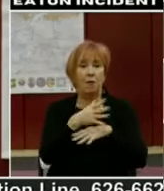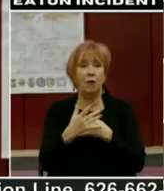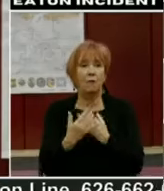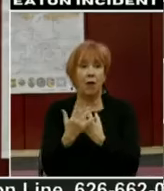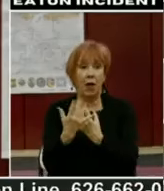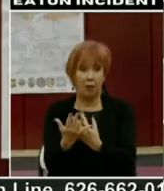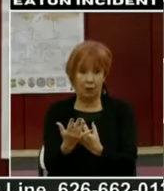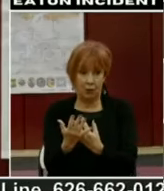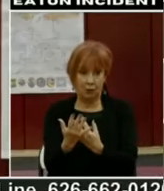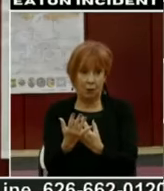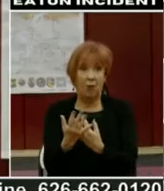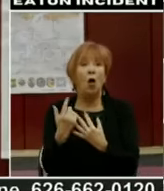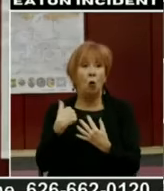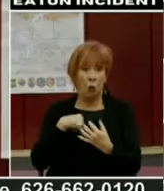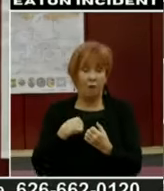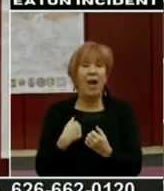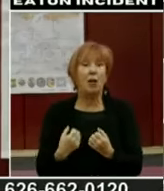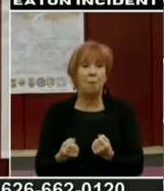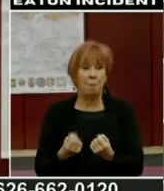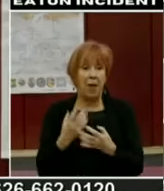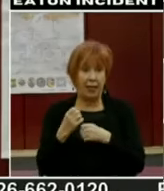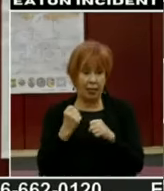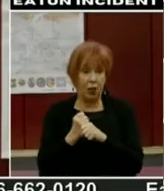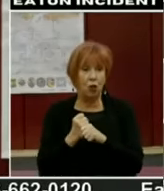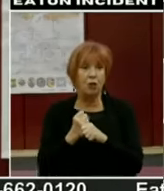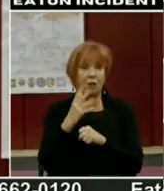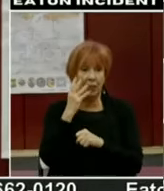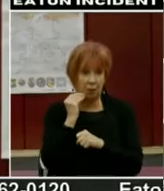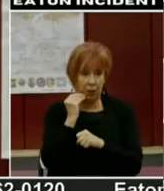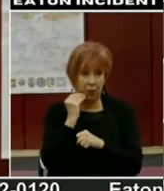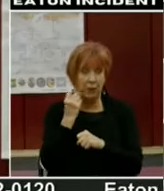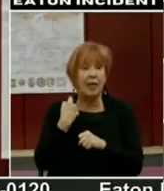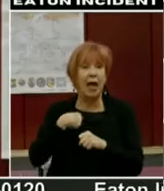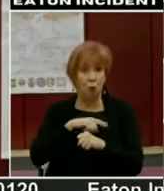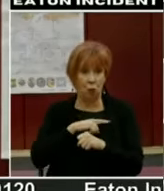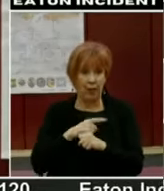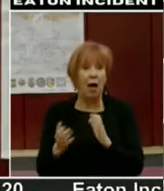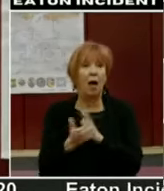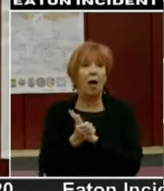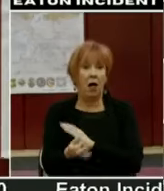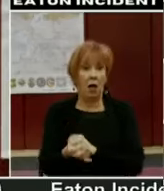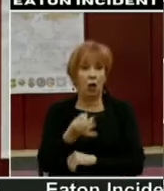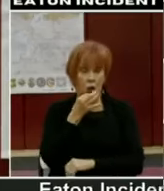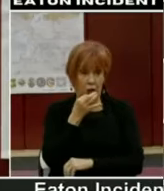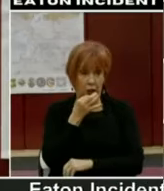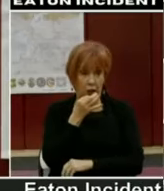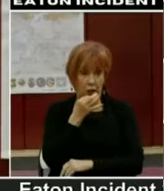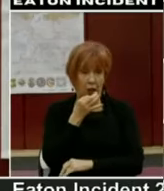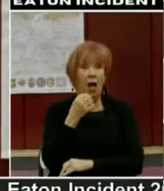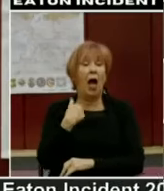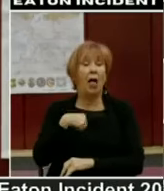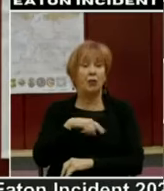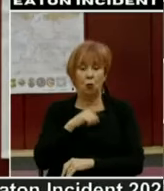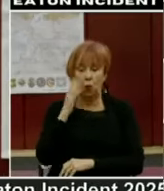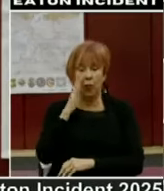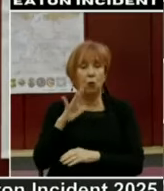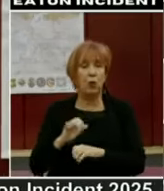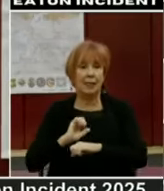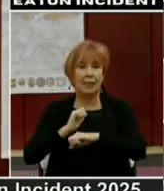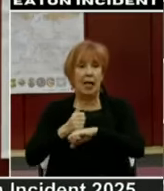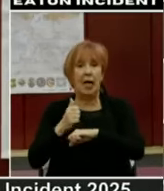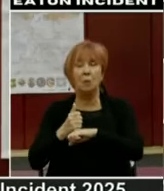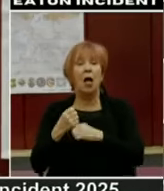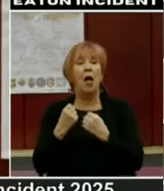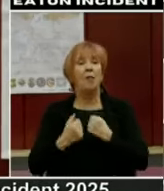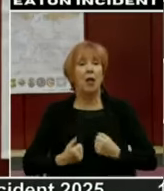and we're good at it. And we intend to bring all of our force to recover this place and bring back the life safety and support system that supports you in